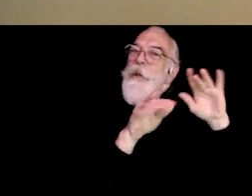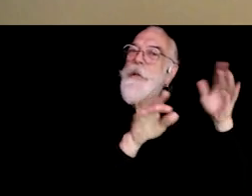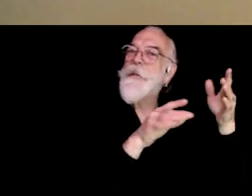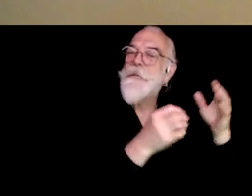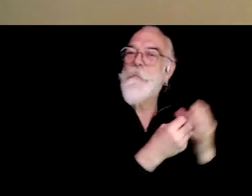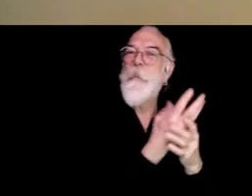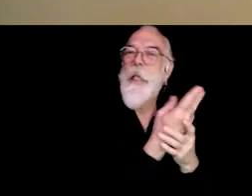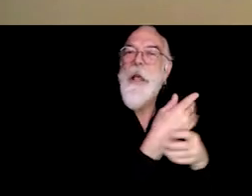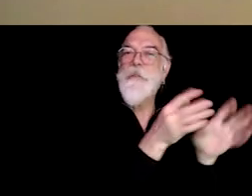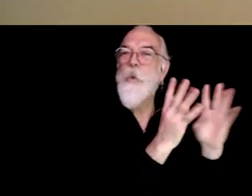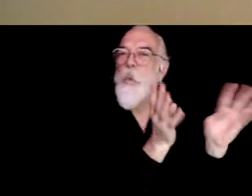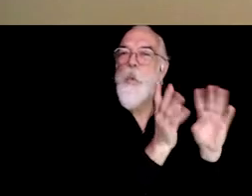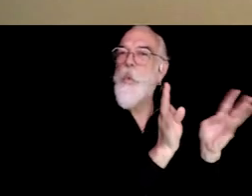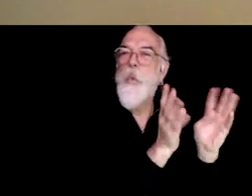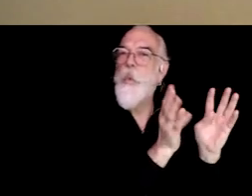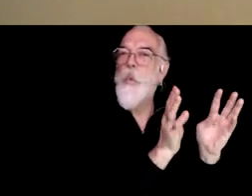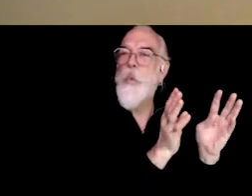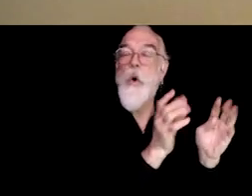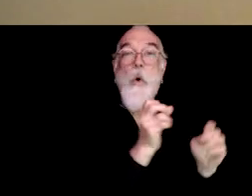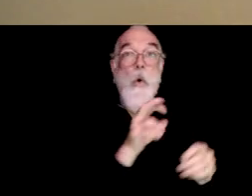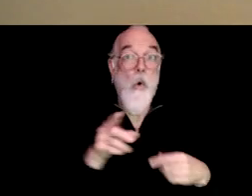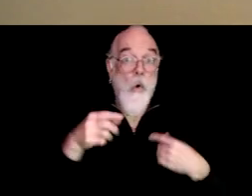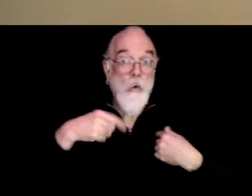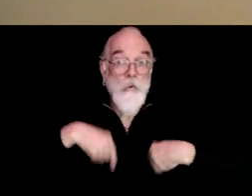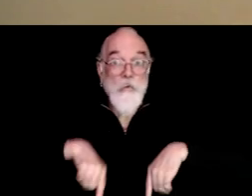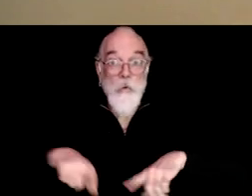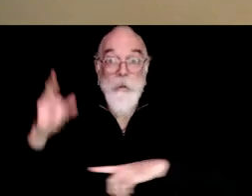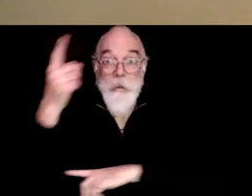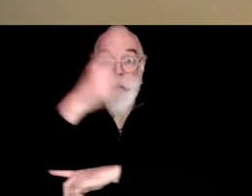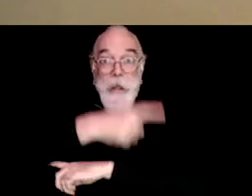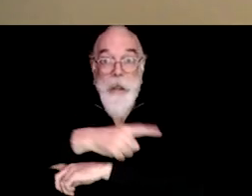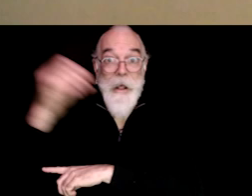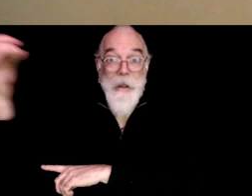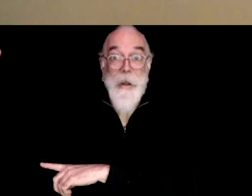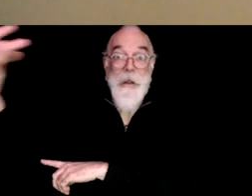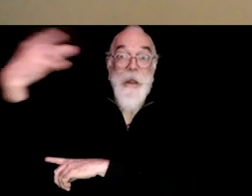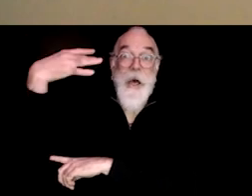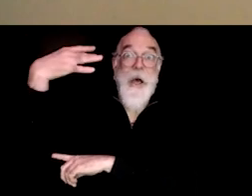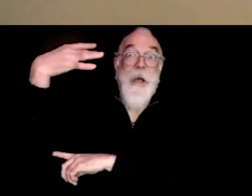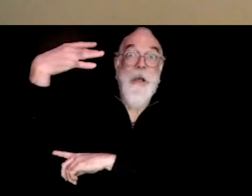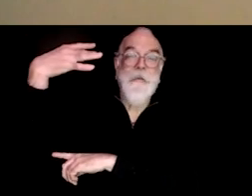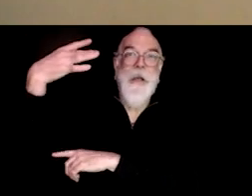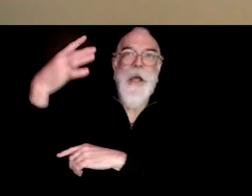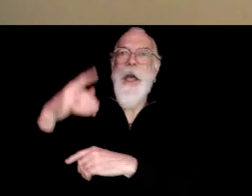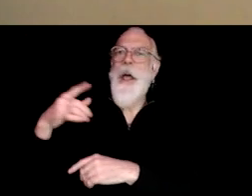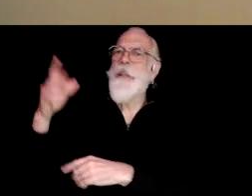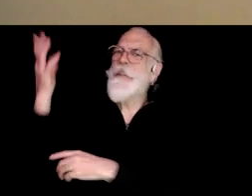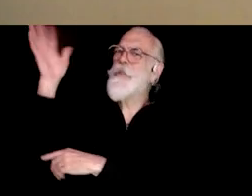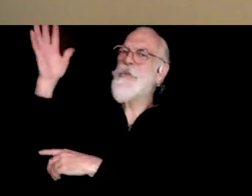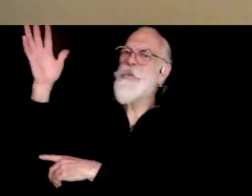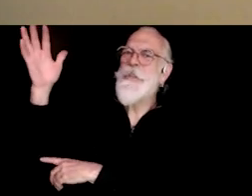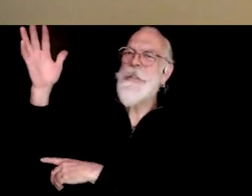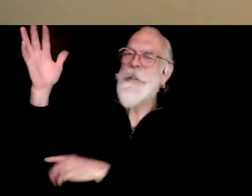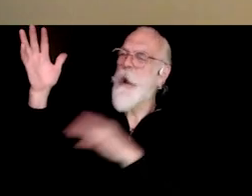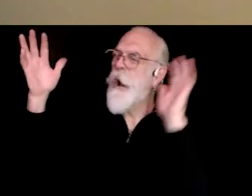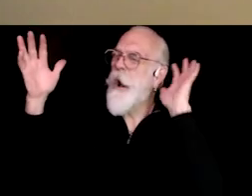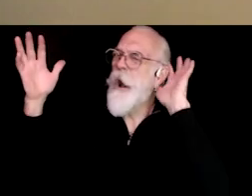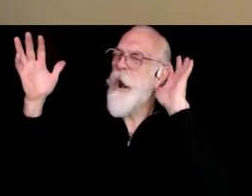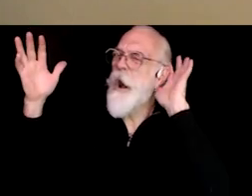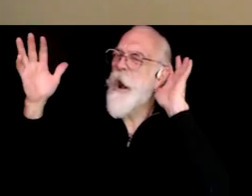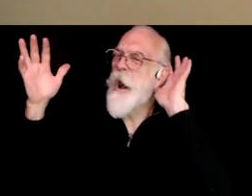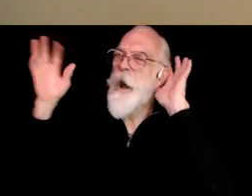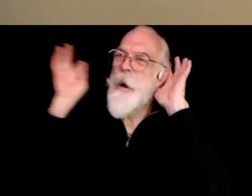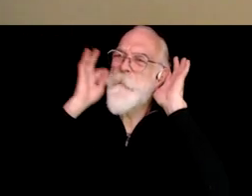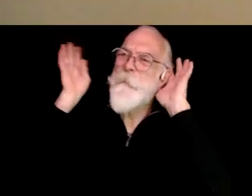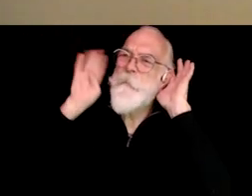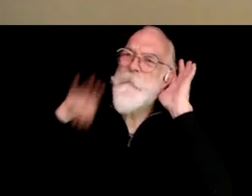breeze, or by daylight when a blooming tree is alive with the hum of bees taking